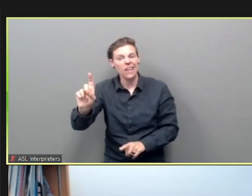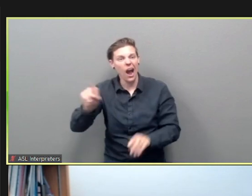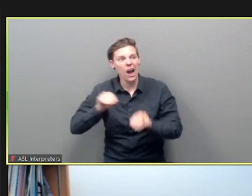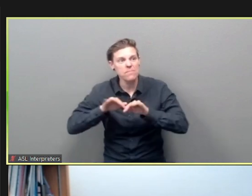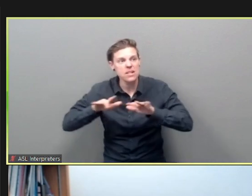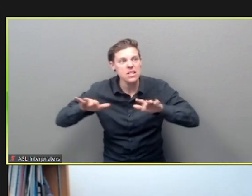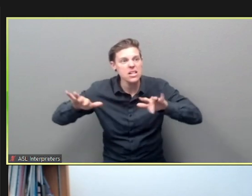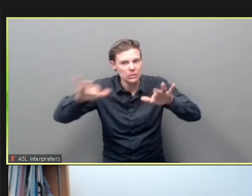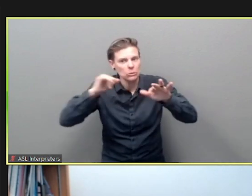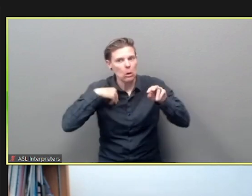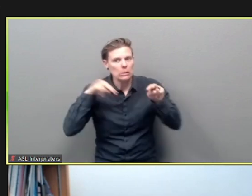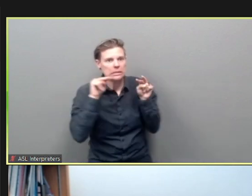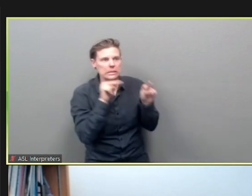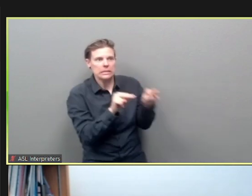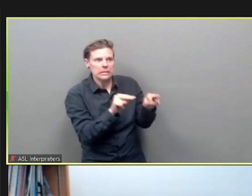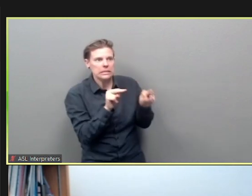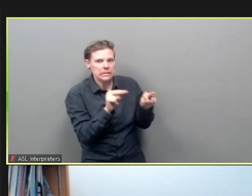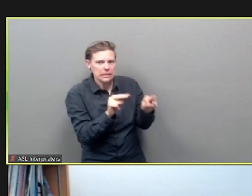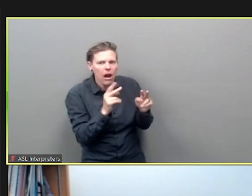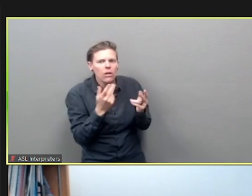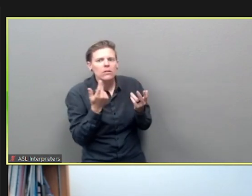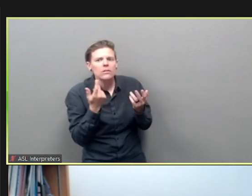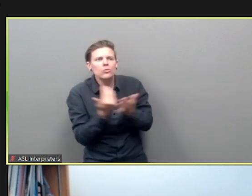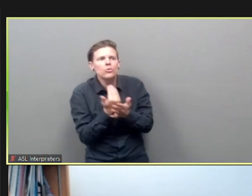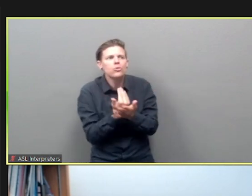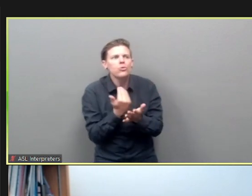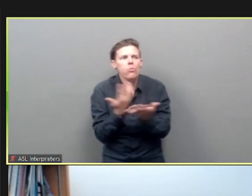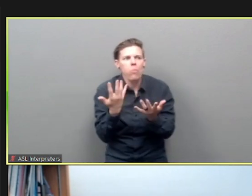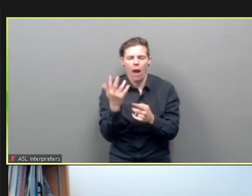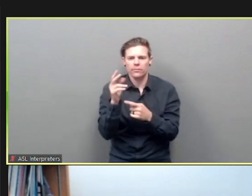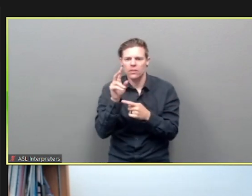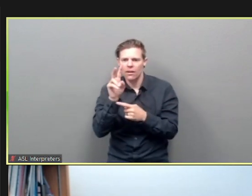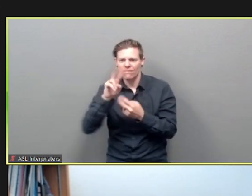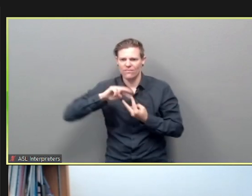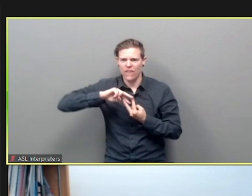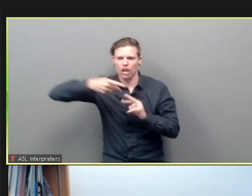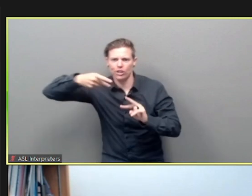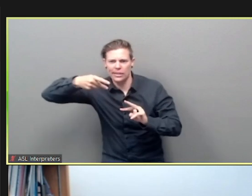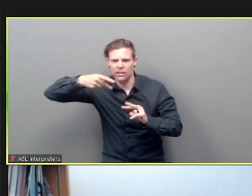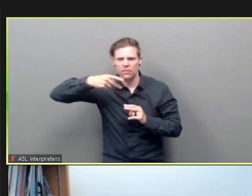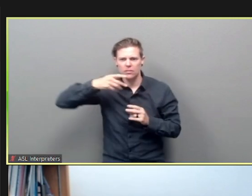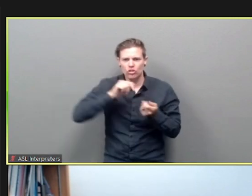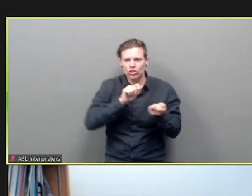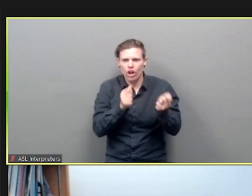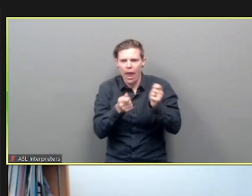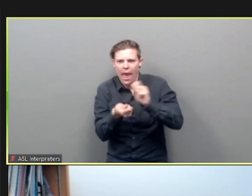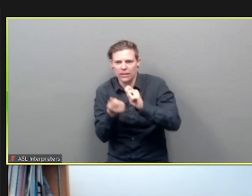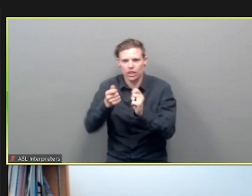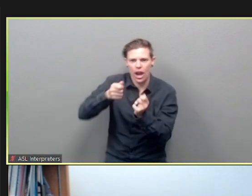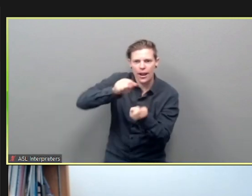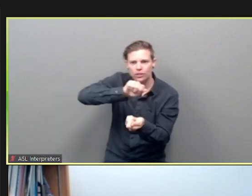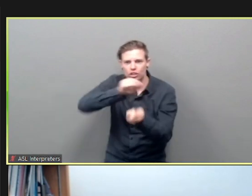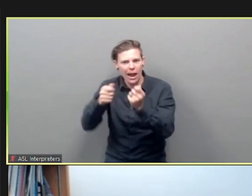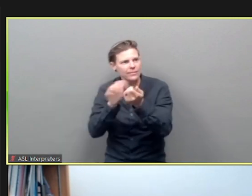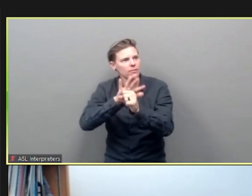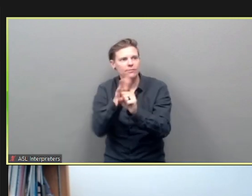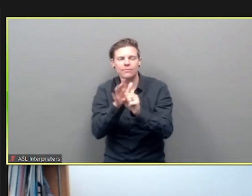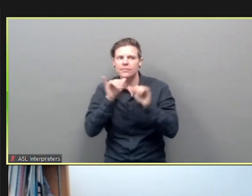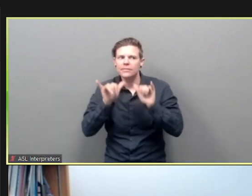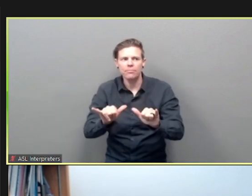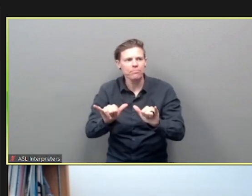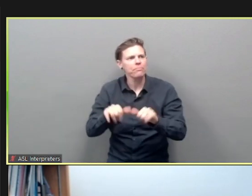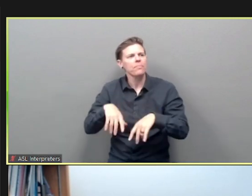emerging variant of concern, but Delta it continues to be